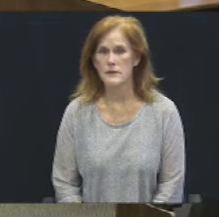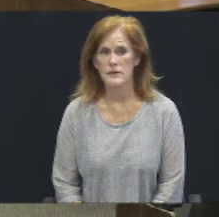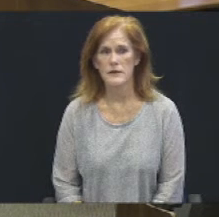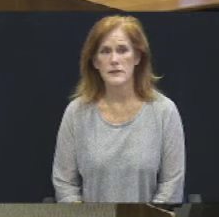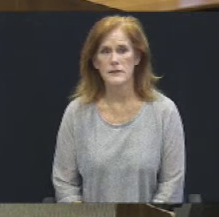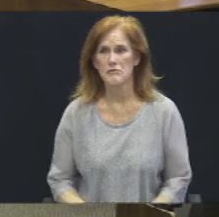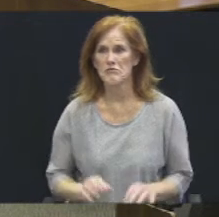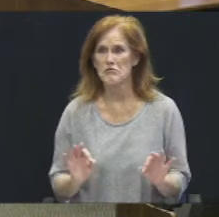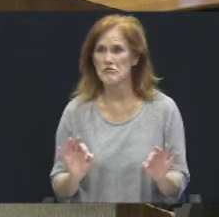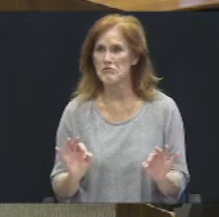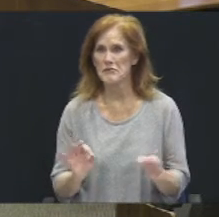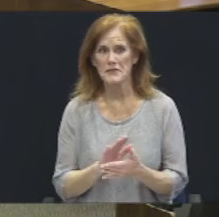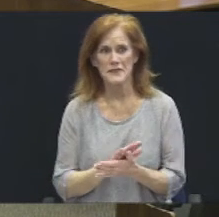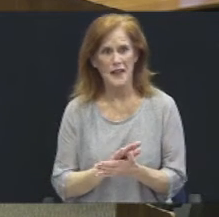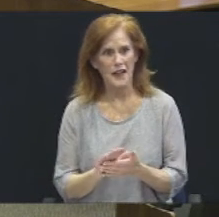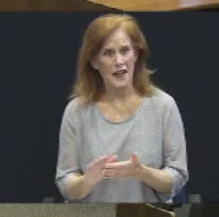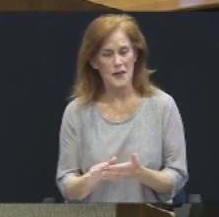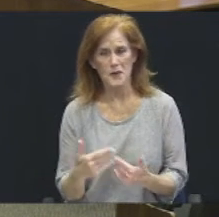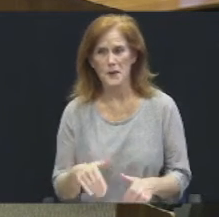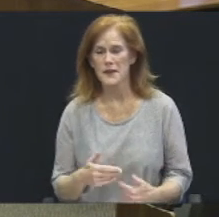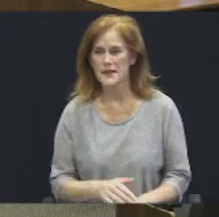Nicely done. Yeah, thank you.